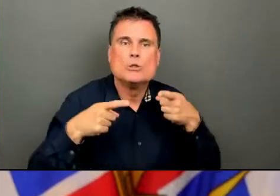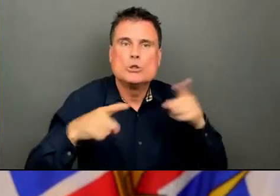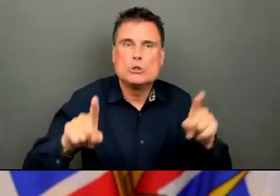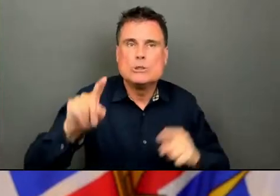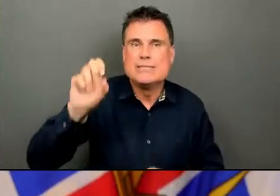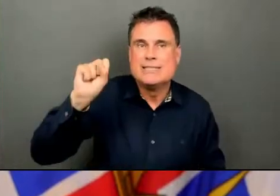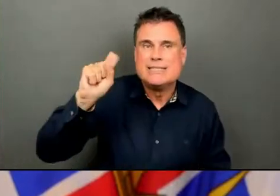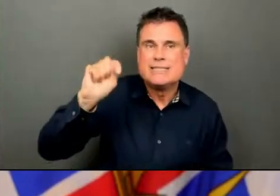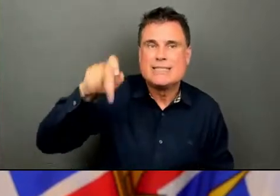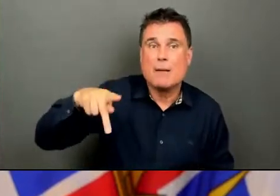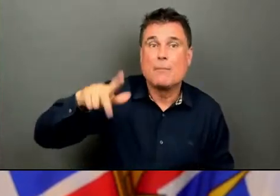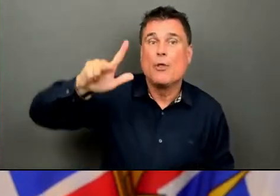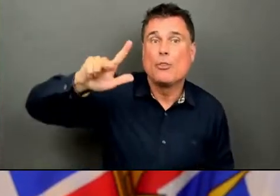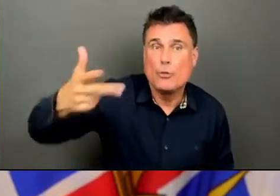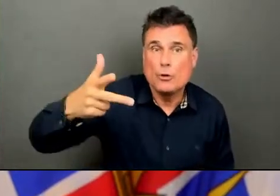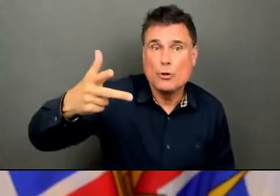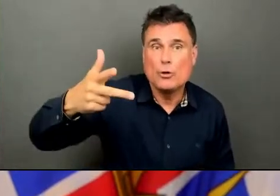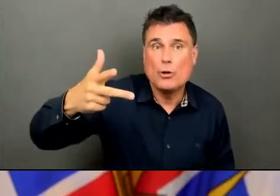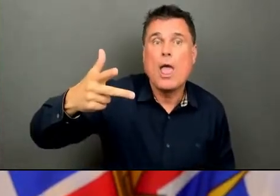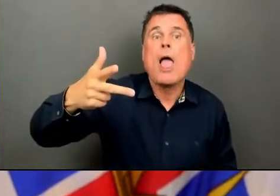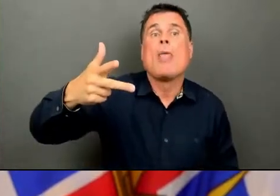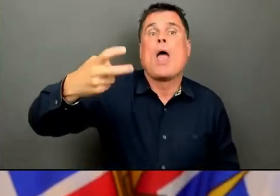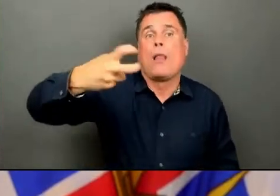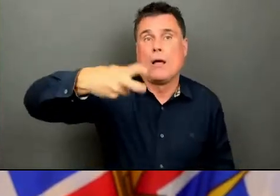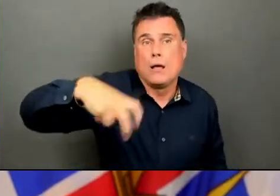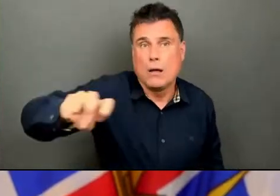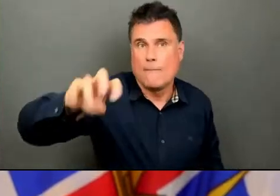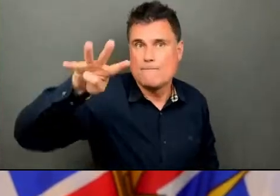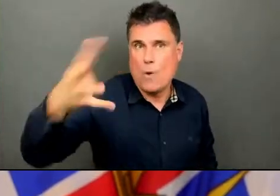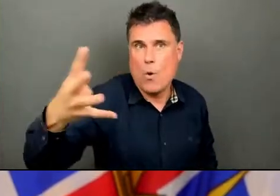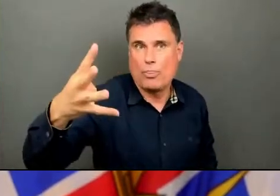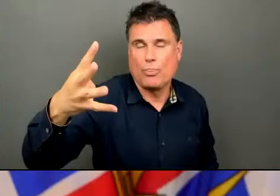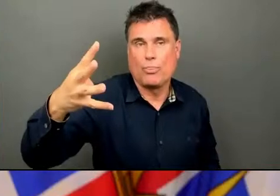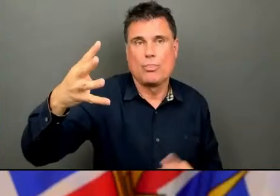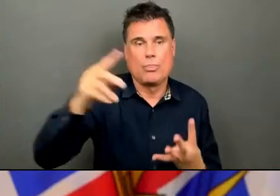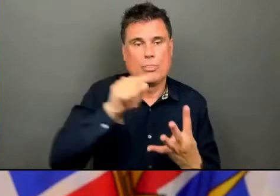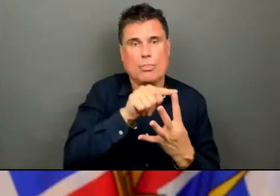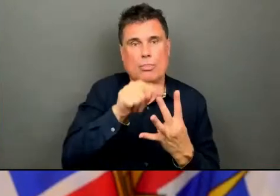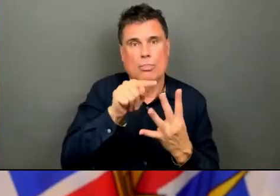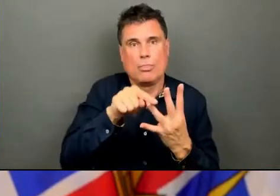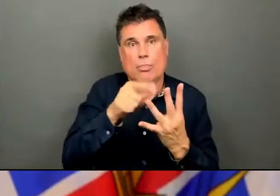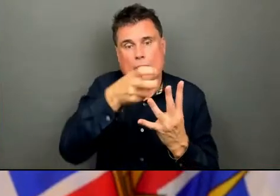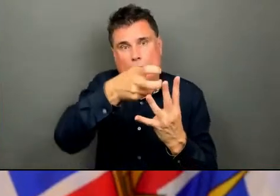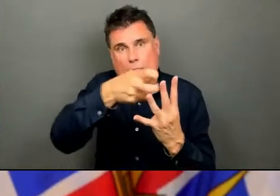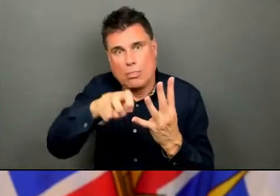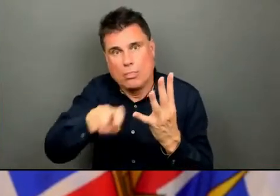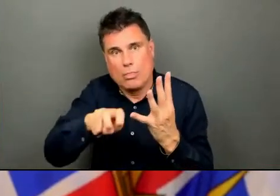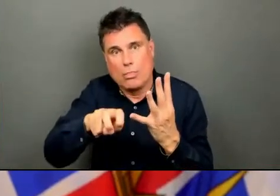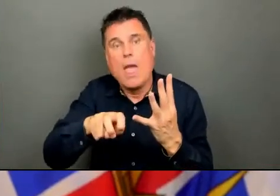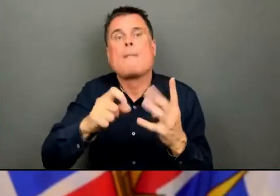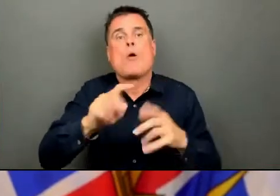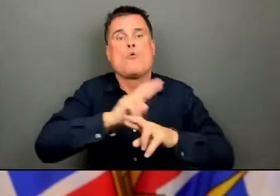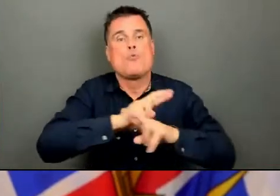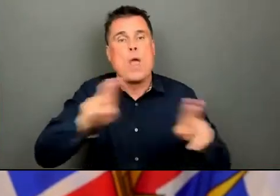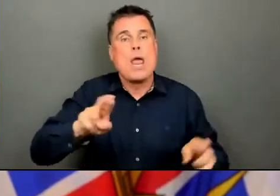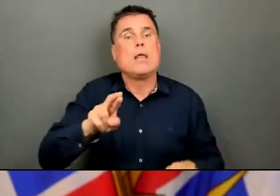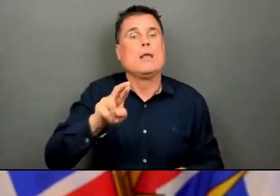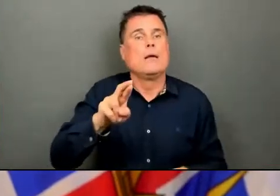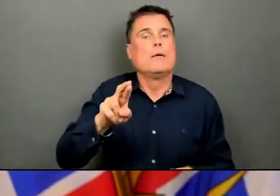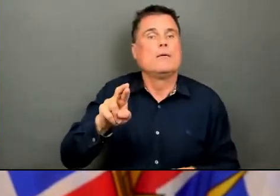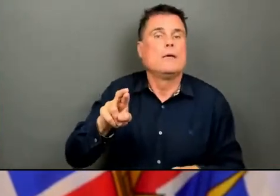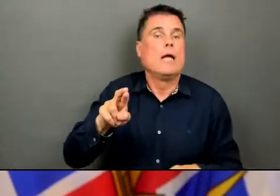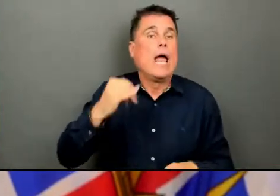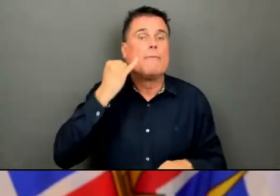4. Most importantly, will need to be in place before we hit the respiratory and other communicable